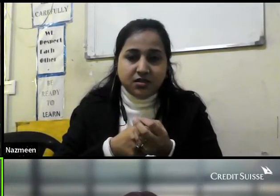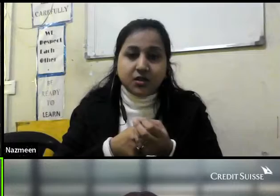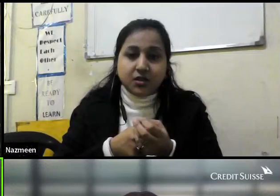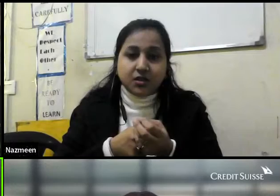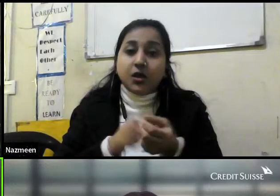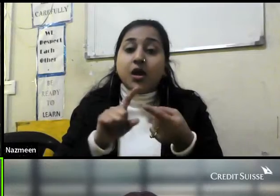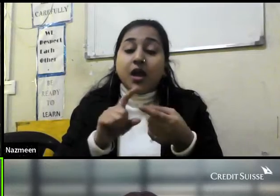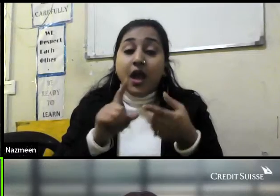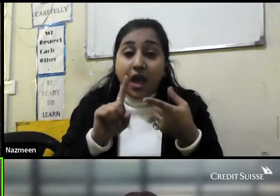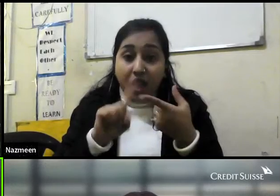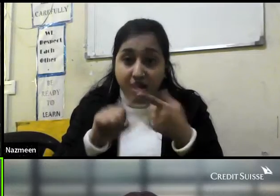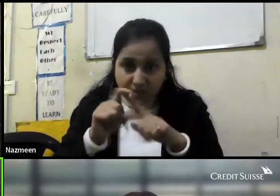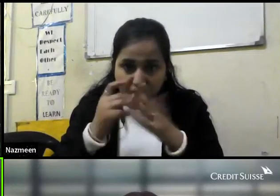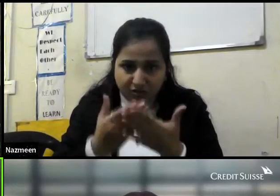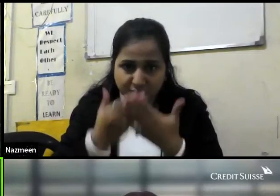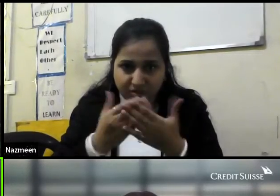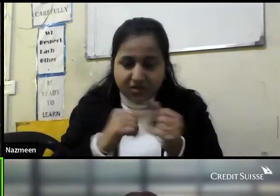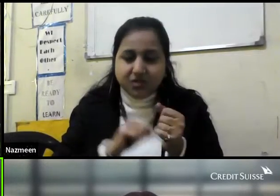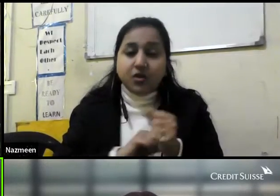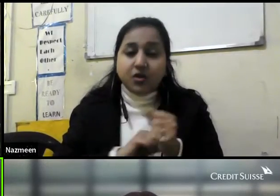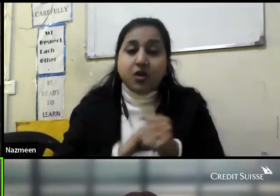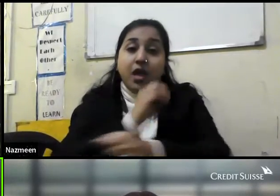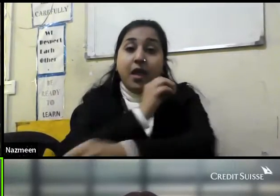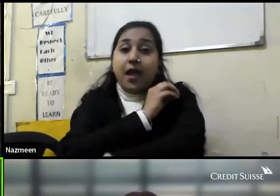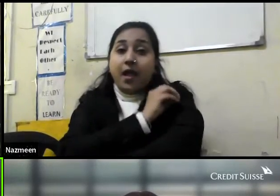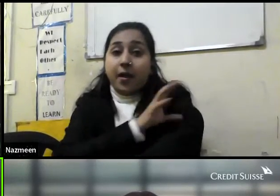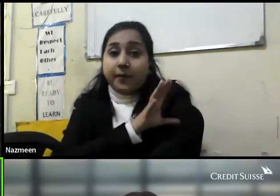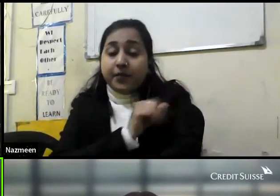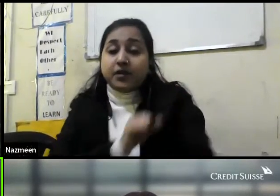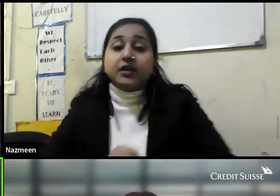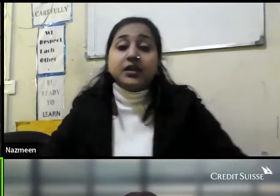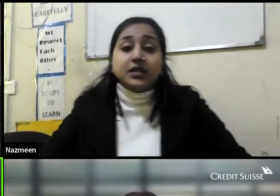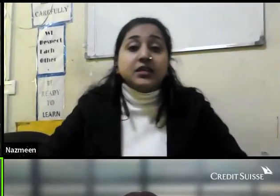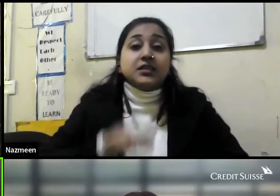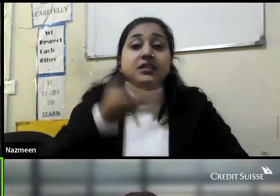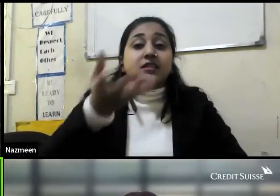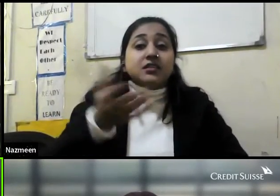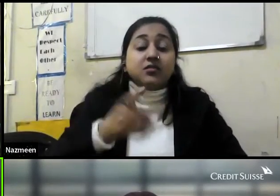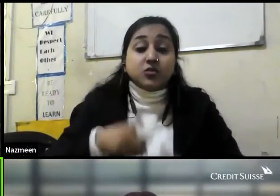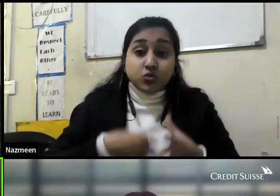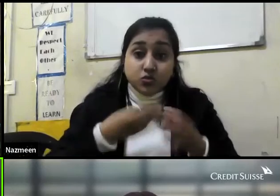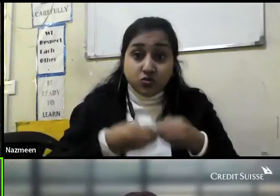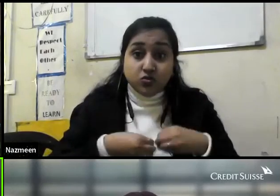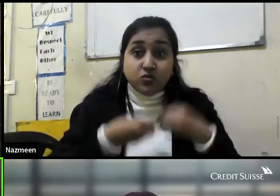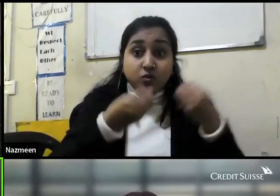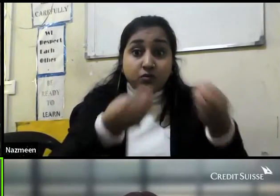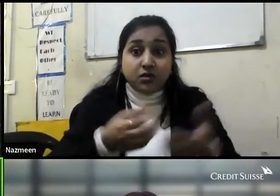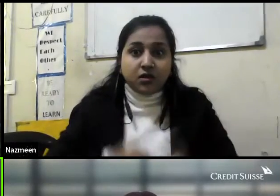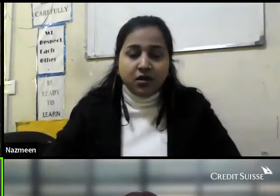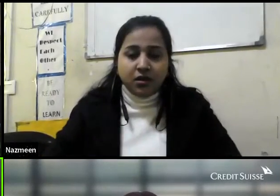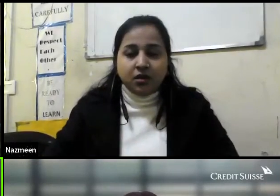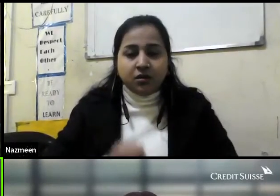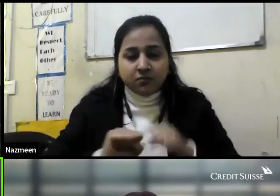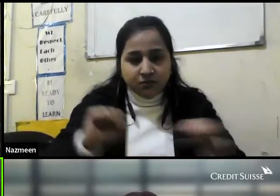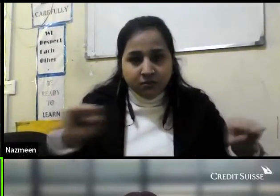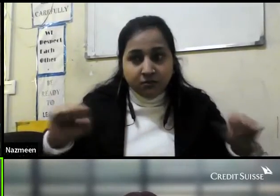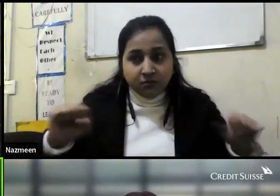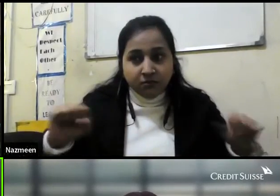Qualifications and the ability to deliver the job in a required manner is important.